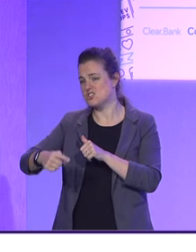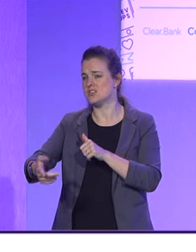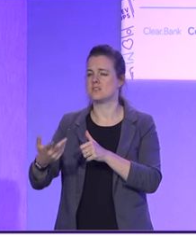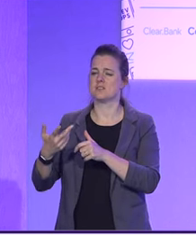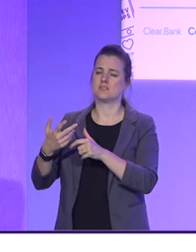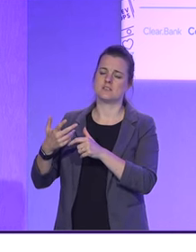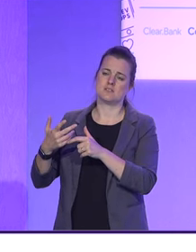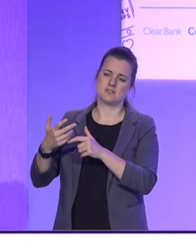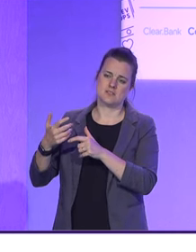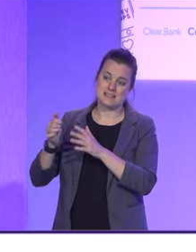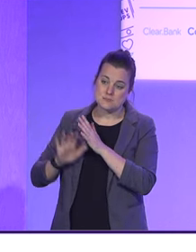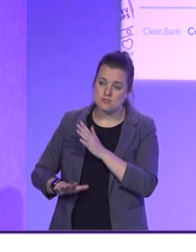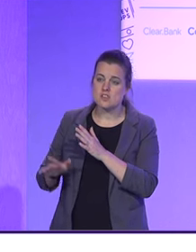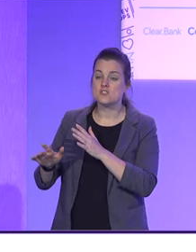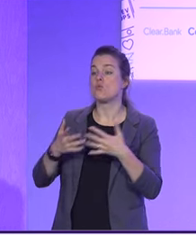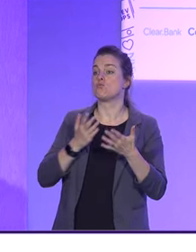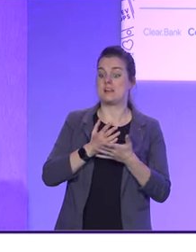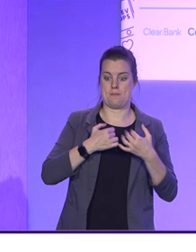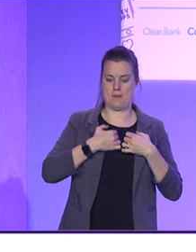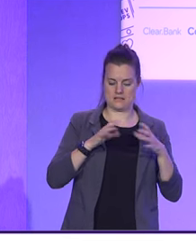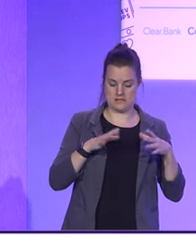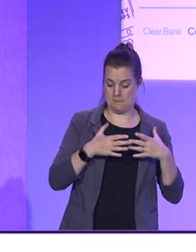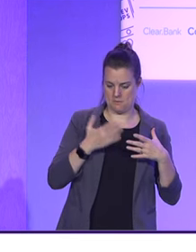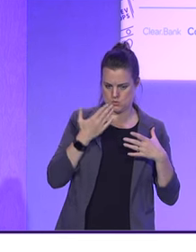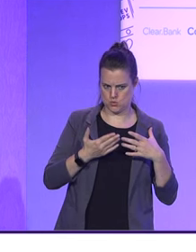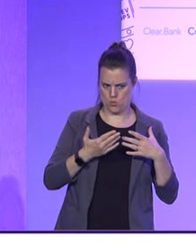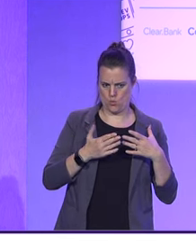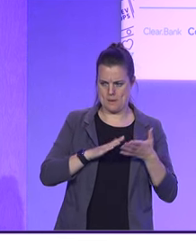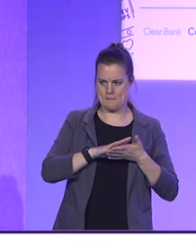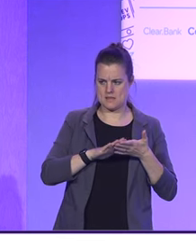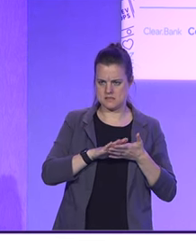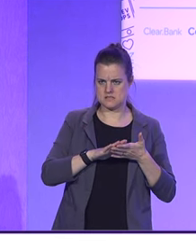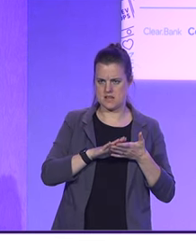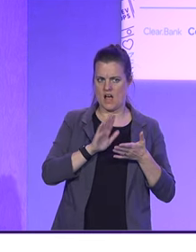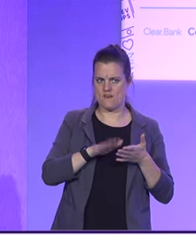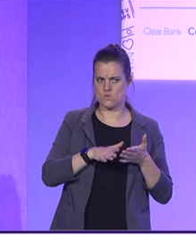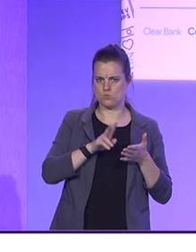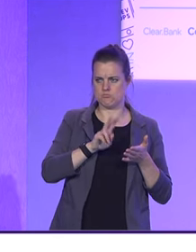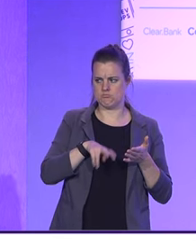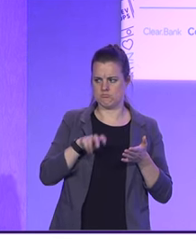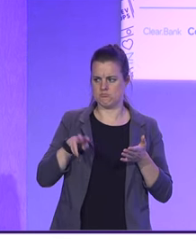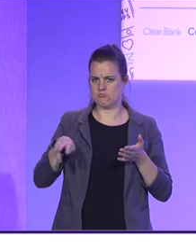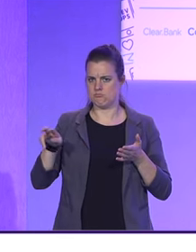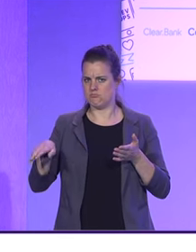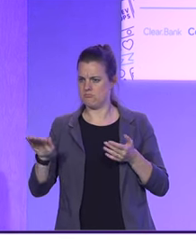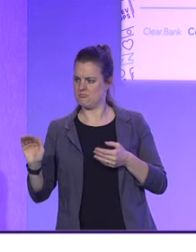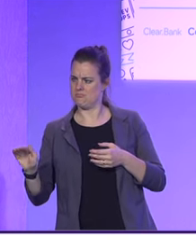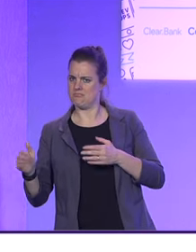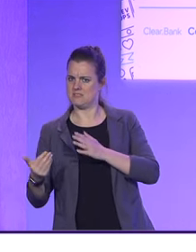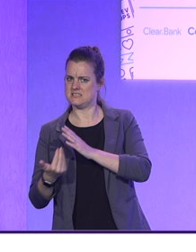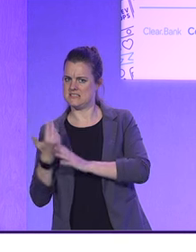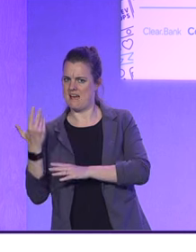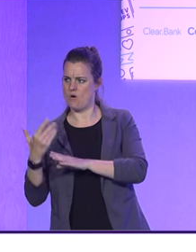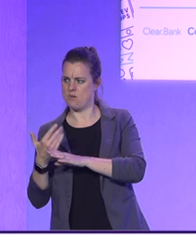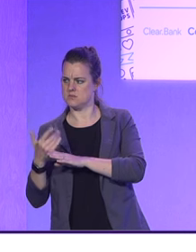So my team doesn't know about this. If you have to go to the DevOps and ask for them, maybe they don't know what are the